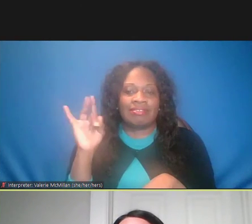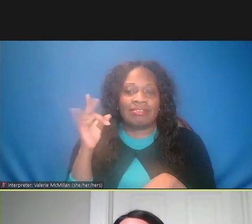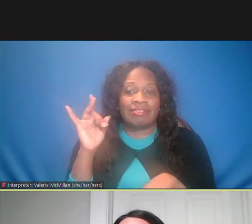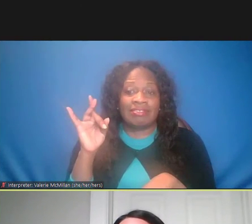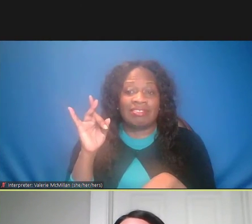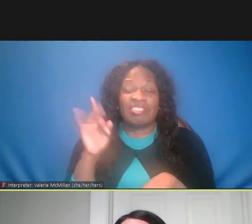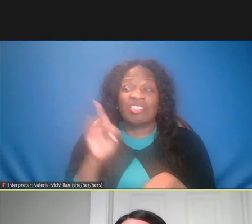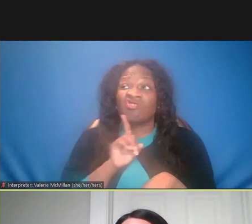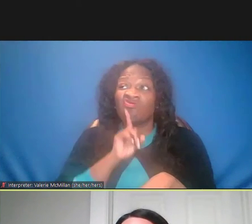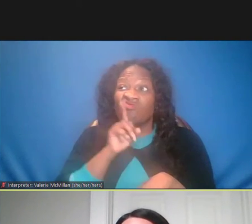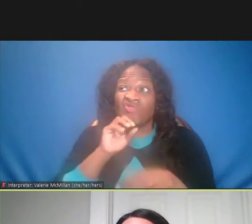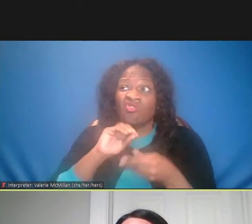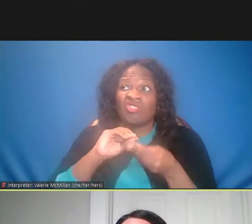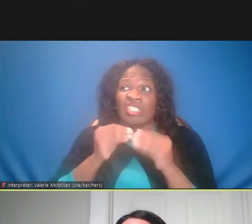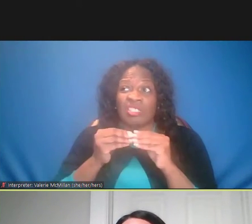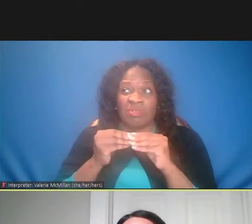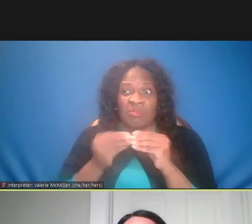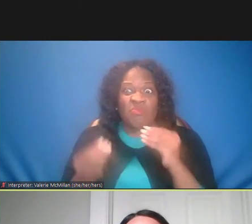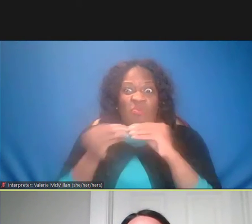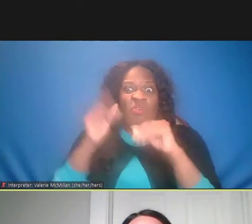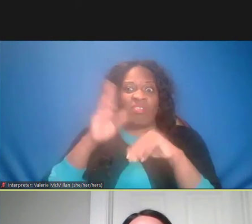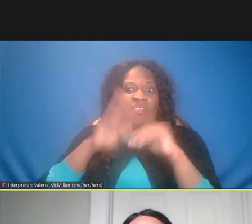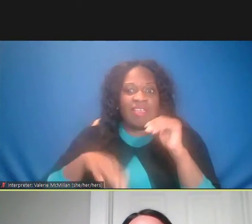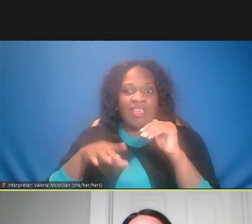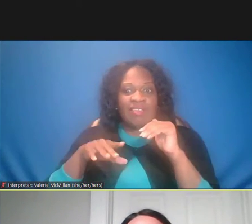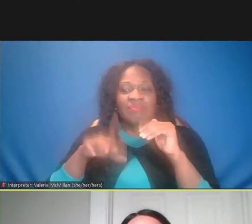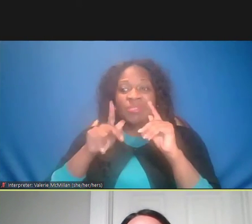true number will actually be higher than that.